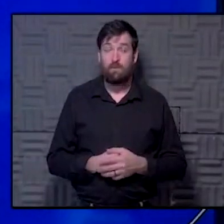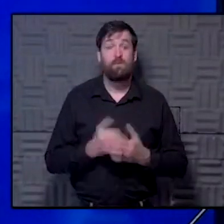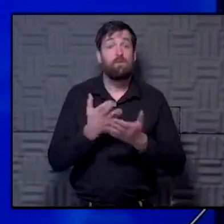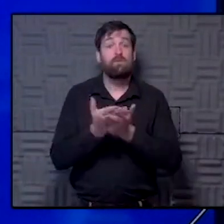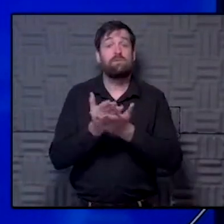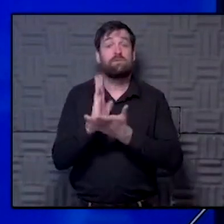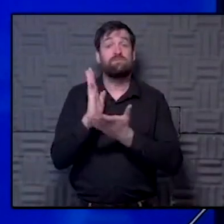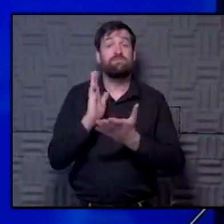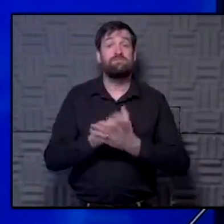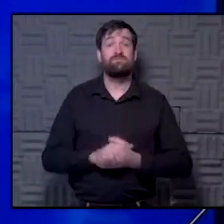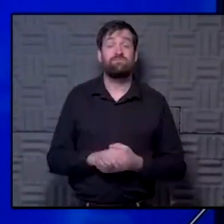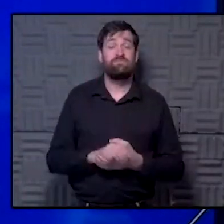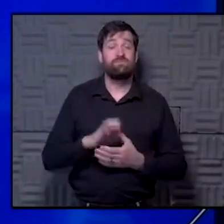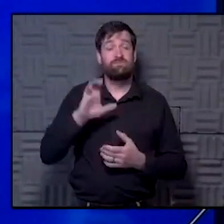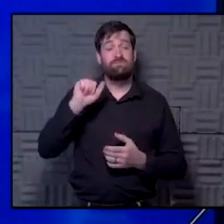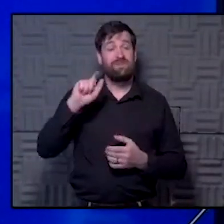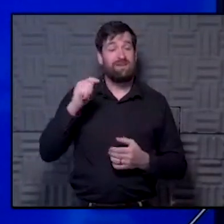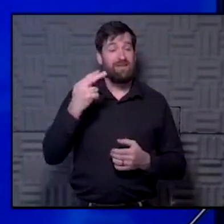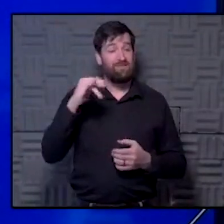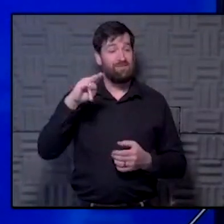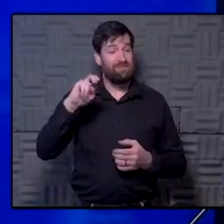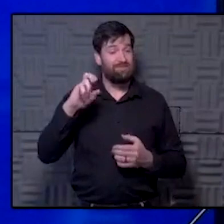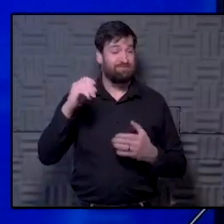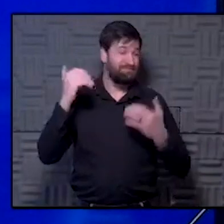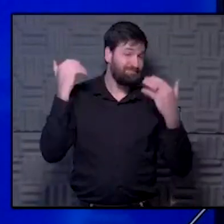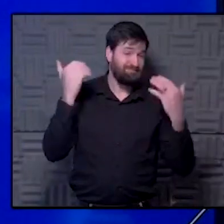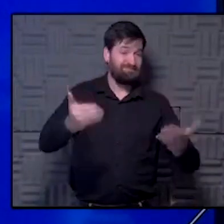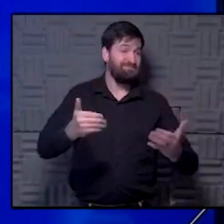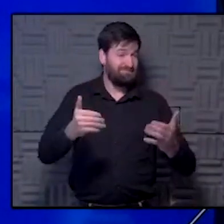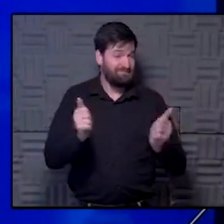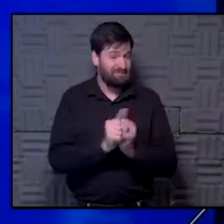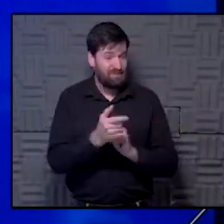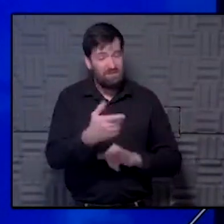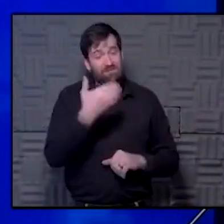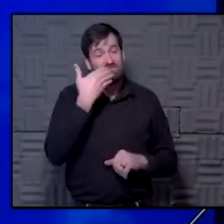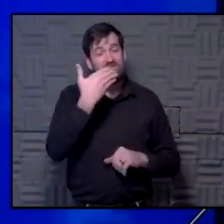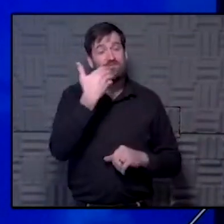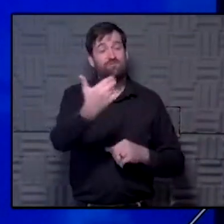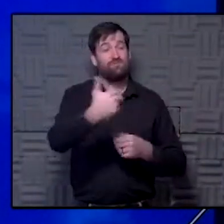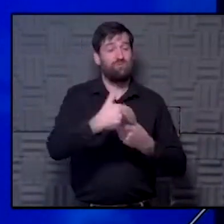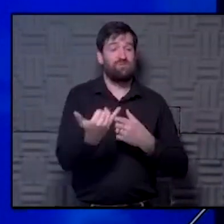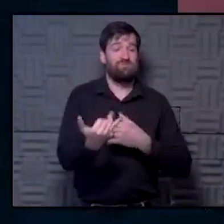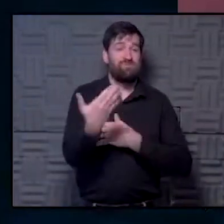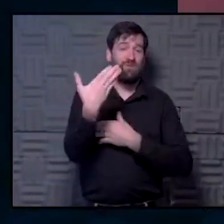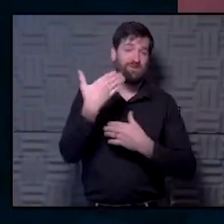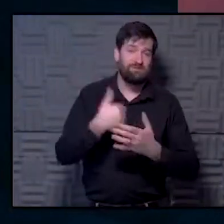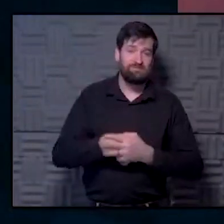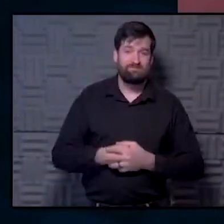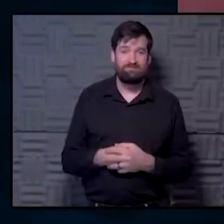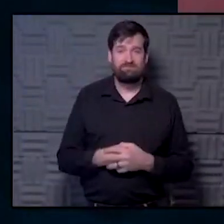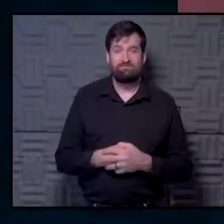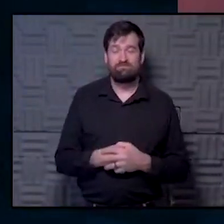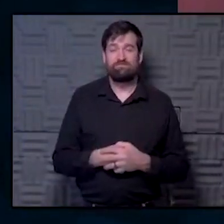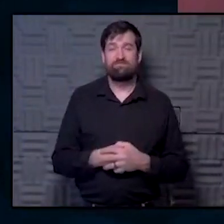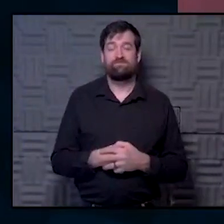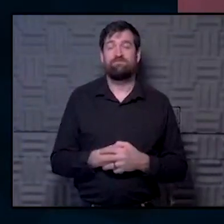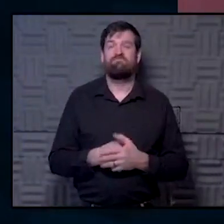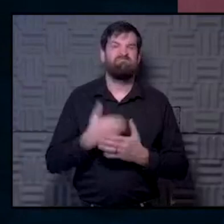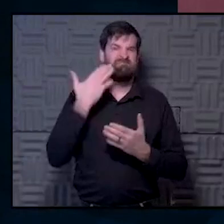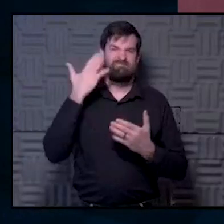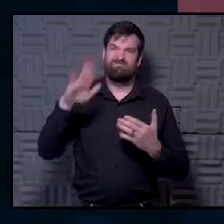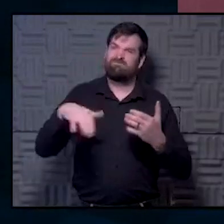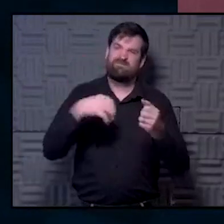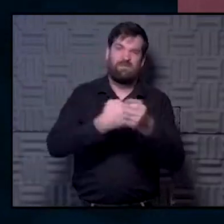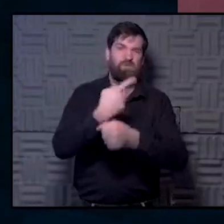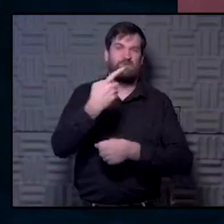All right. Well, Catherine, let's jump in more with you. Thanks for joining us again this morning. I know everyone is